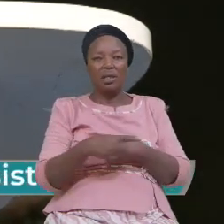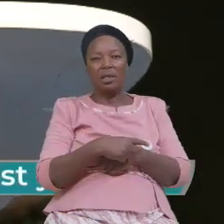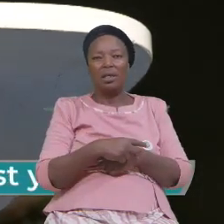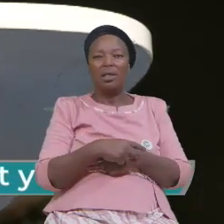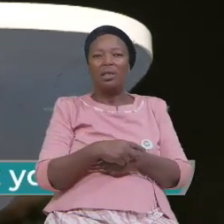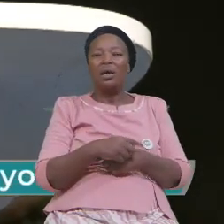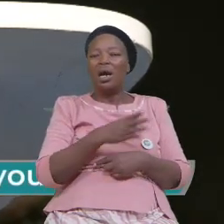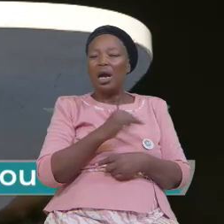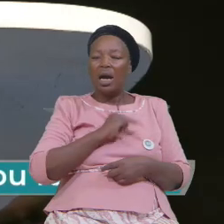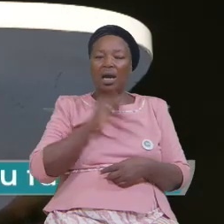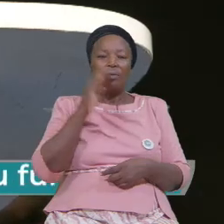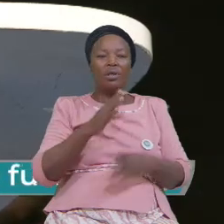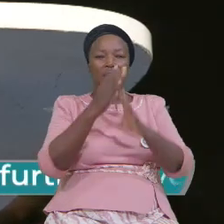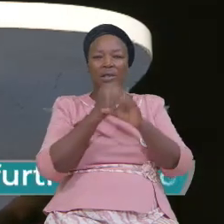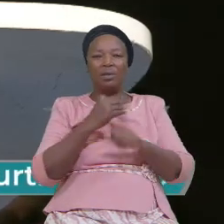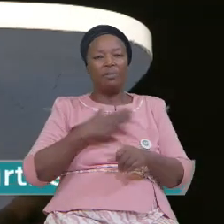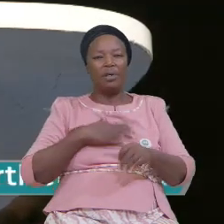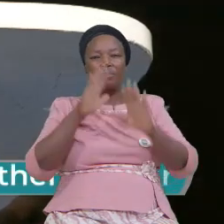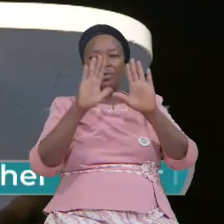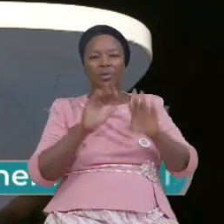I will receive my miracle.